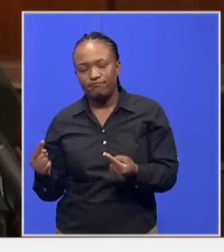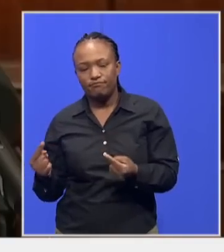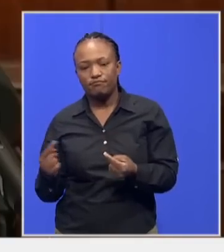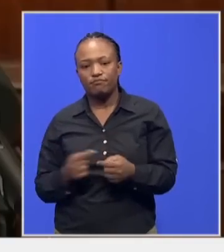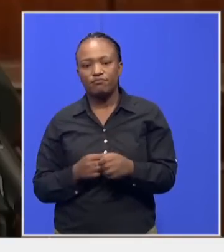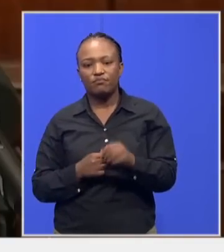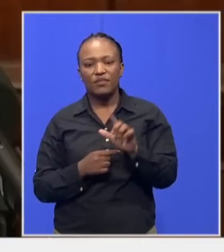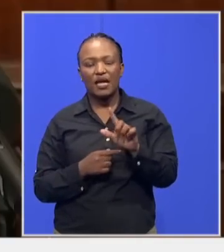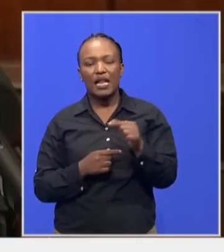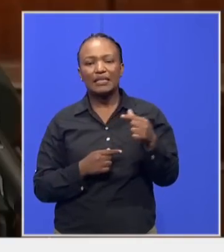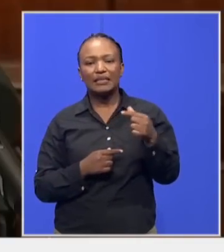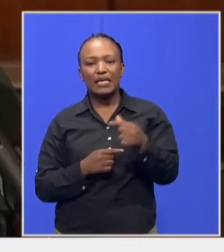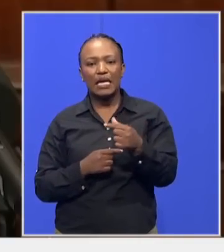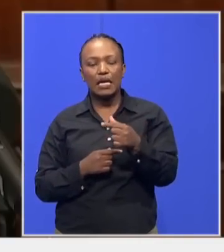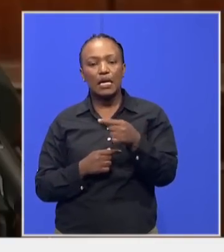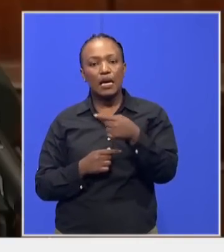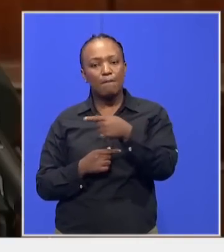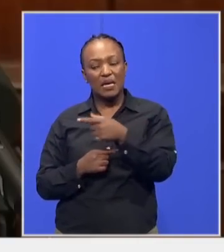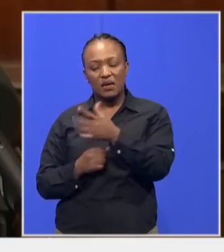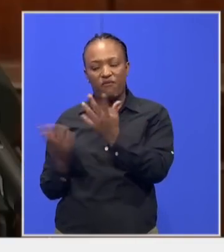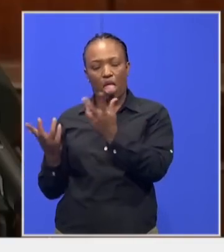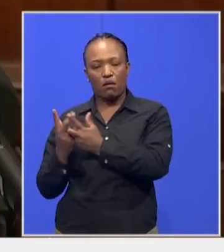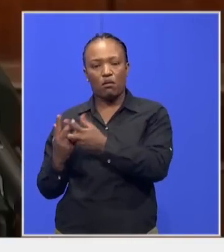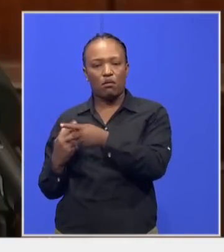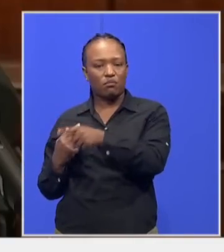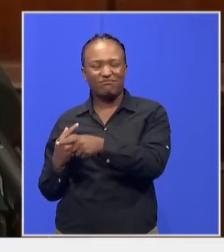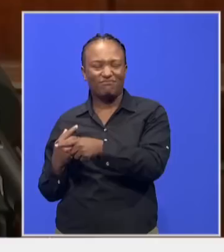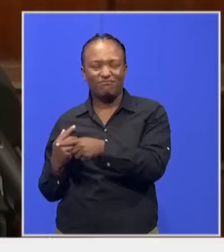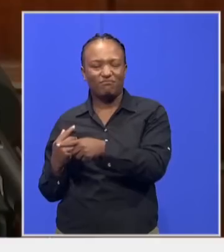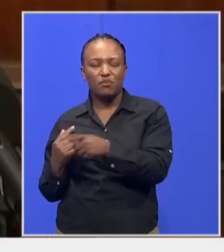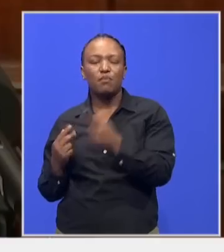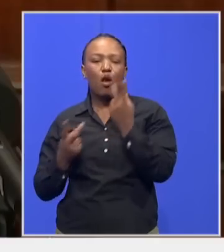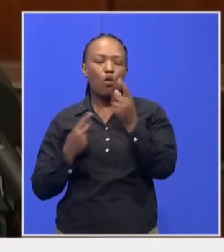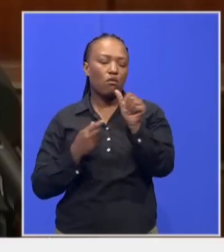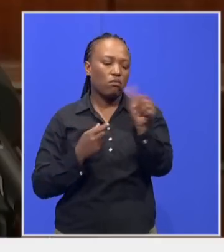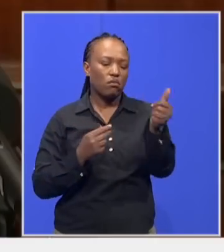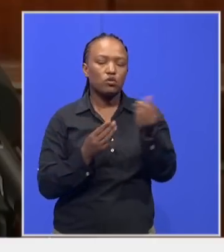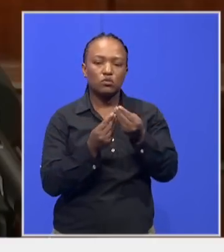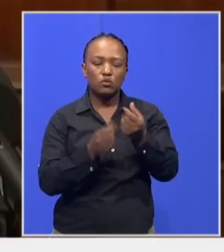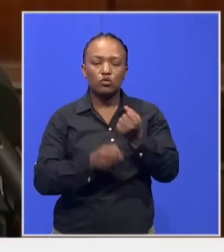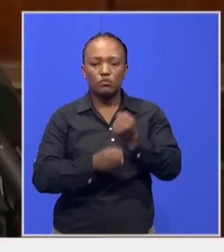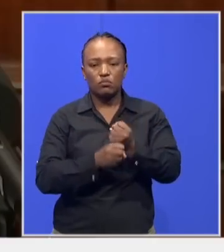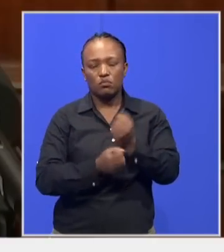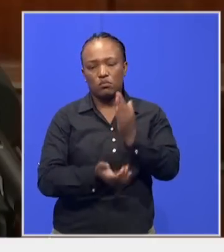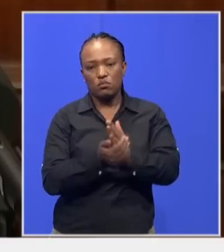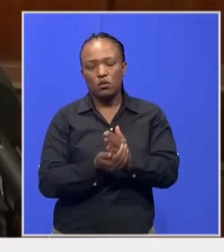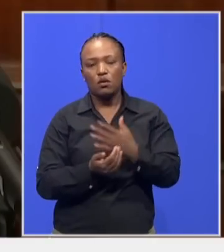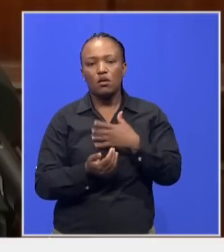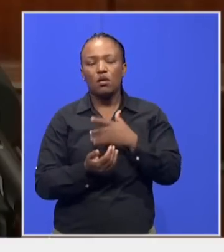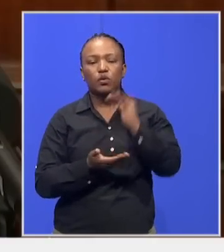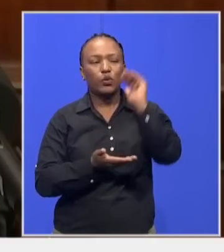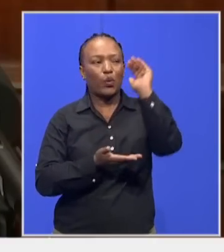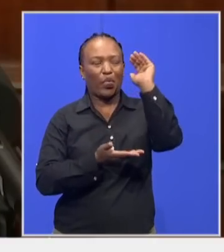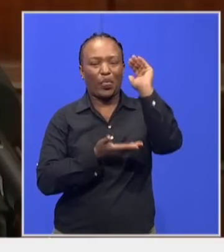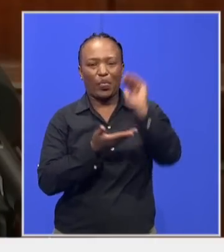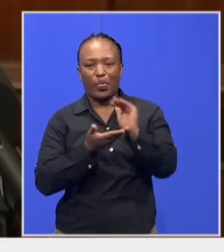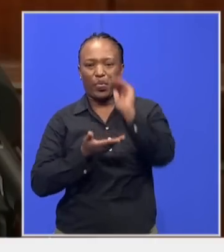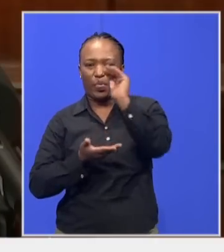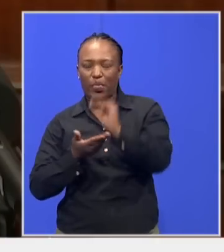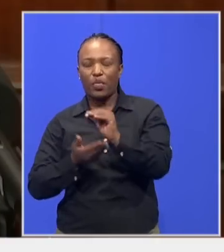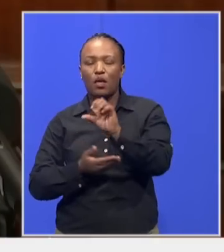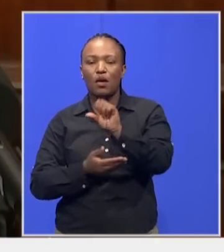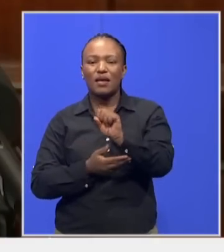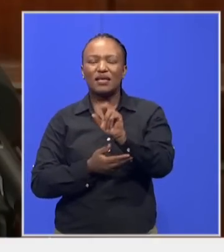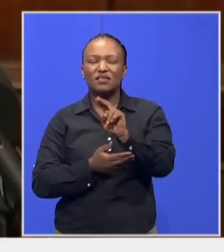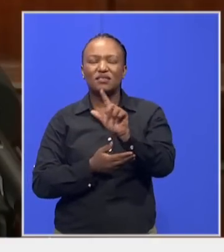your solution for those units. You must look for other solutions to ensure that you reduce the amount of sulfur and the amount of